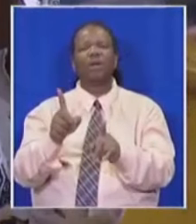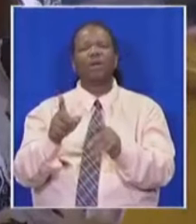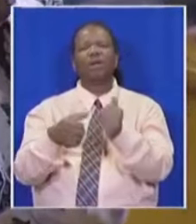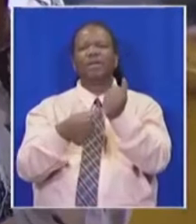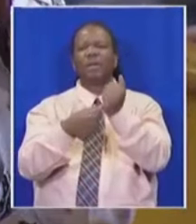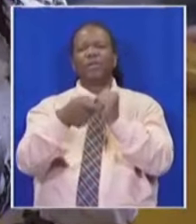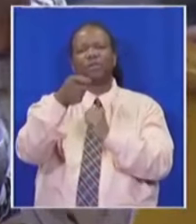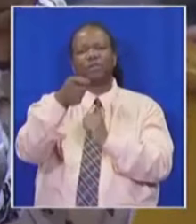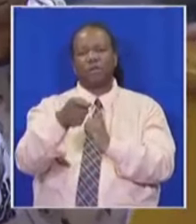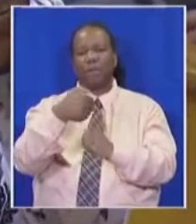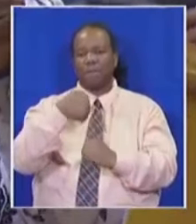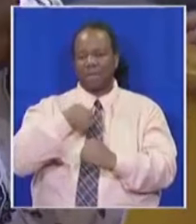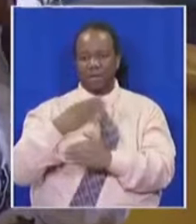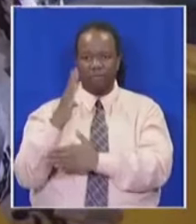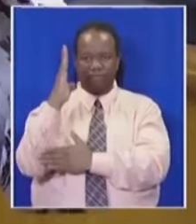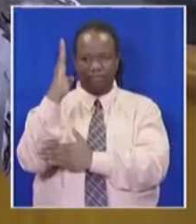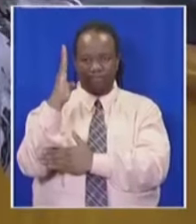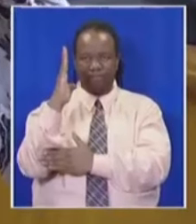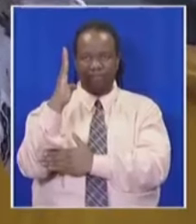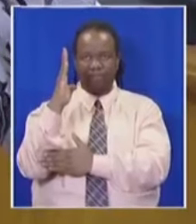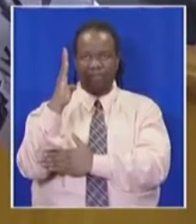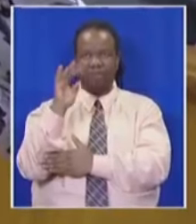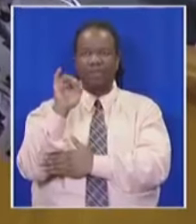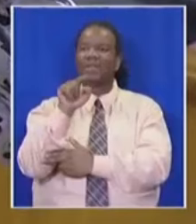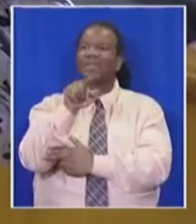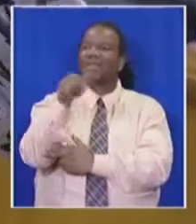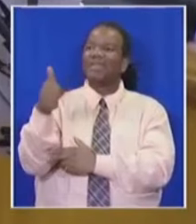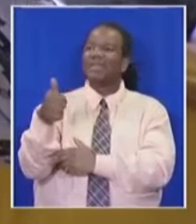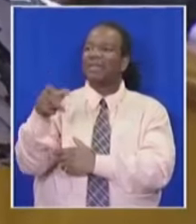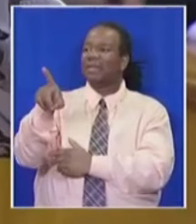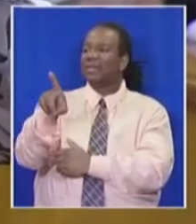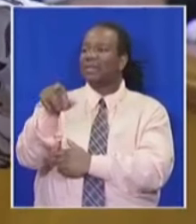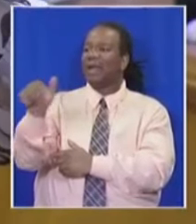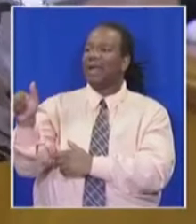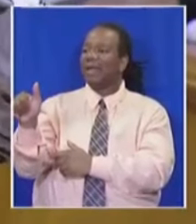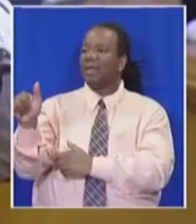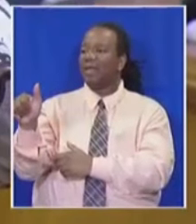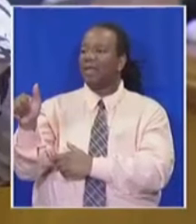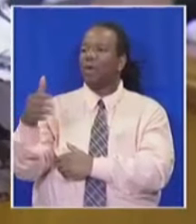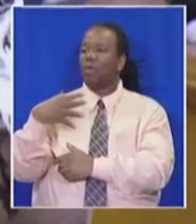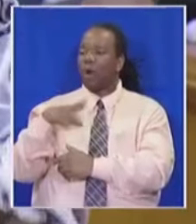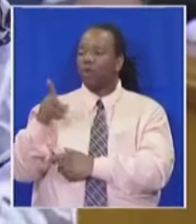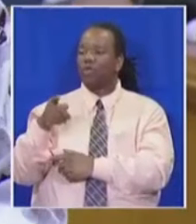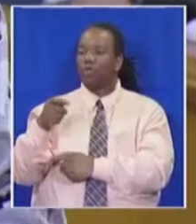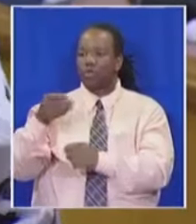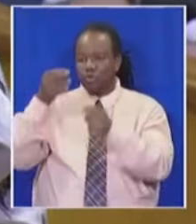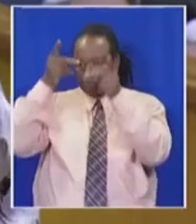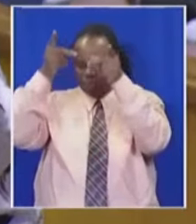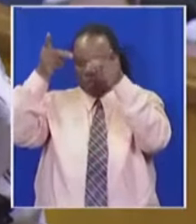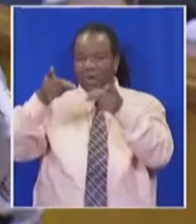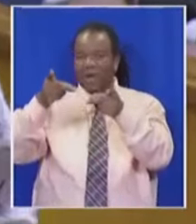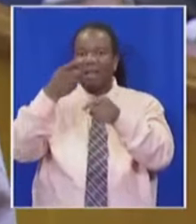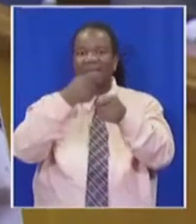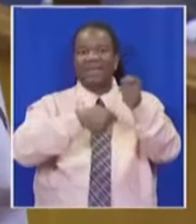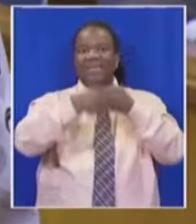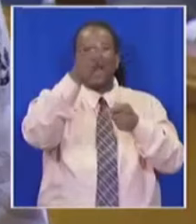I'm rising on a point of order that the opposition is forcing you to rule on the issue of sellouts. Last year, the leader of